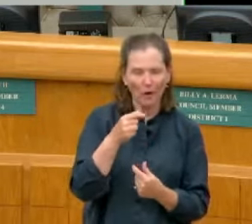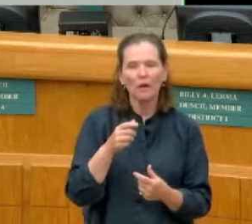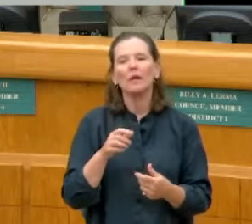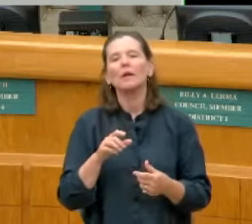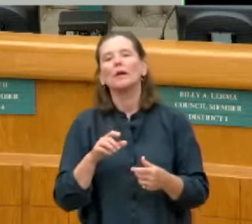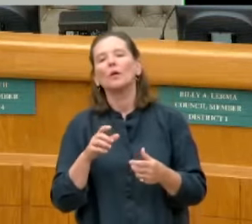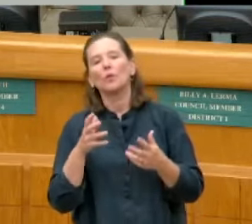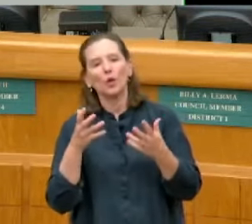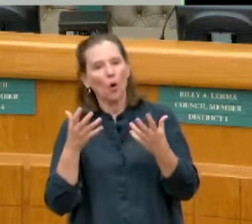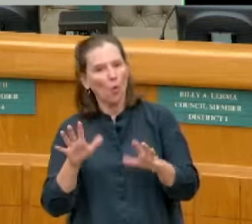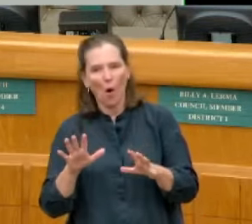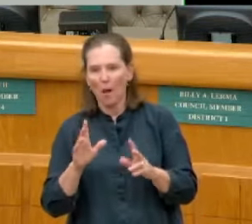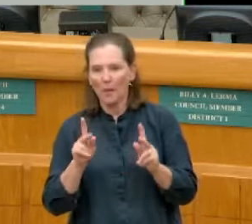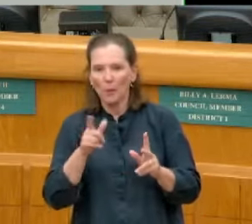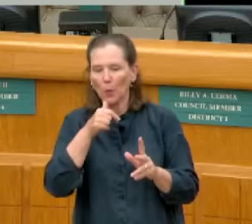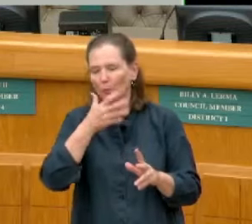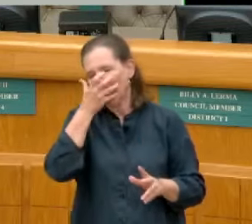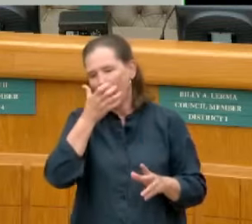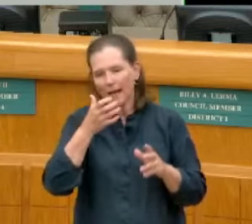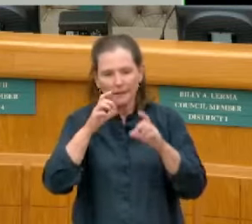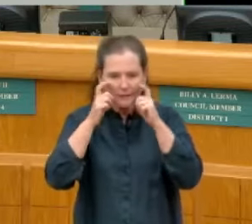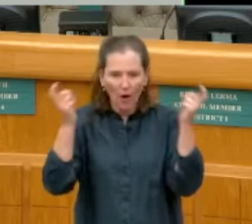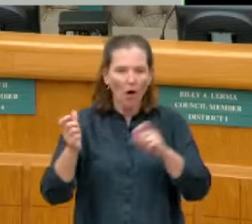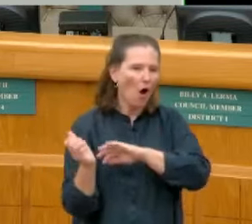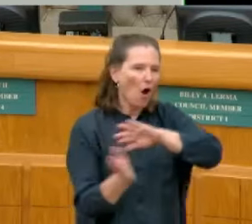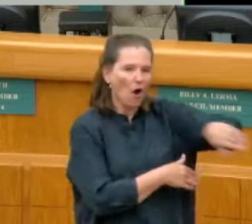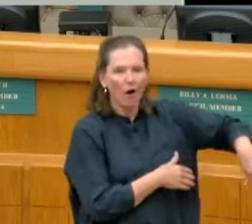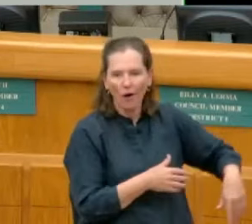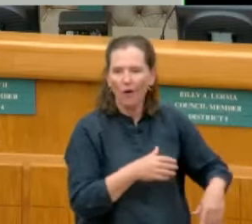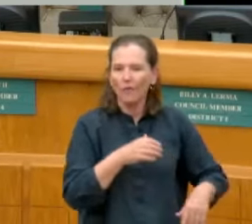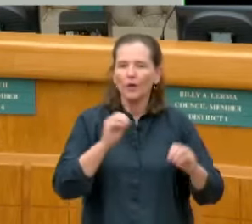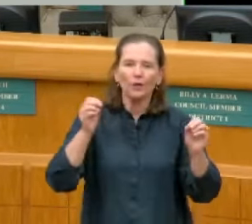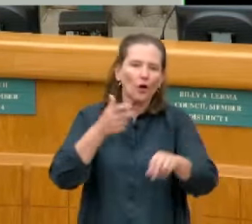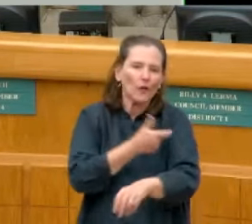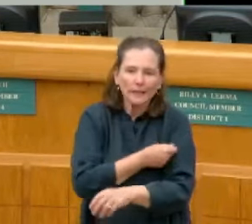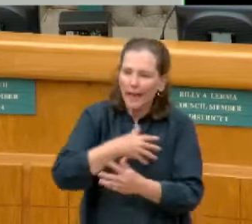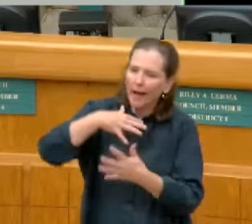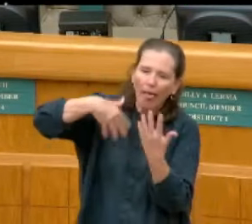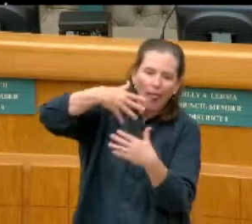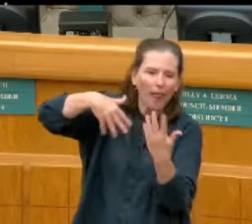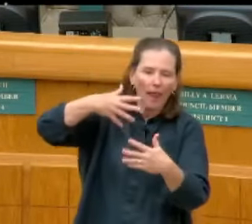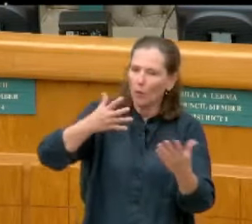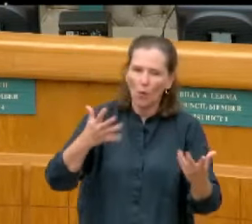powerful wave that's narrow and thin, not a thick wave. Okay, next slide.